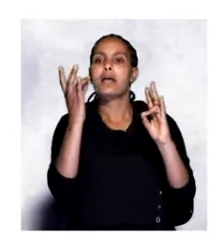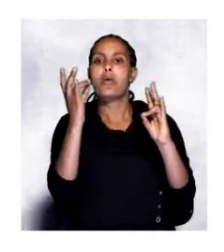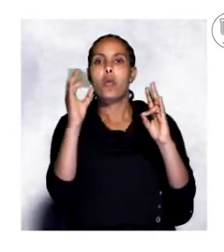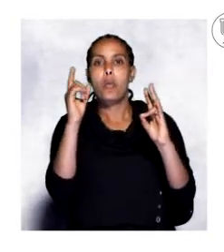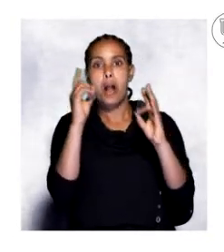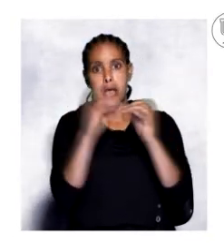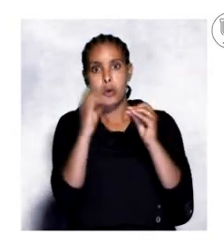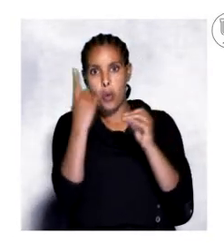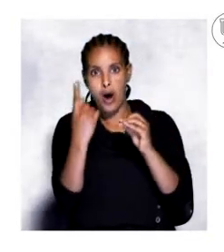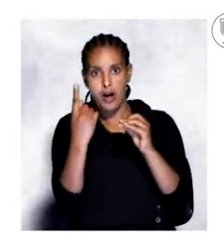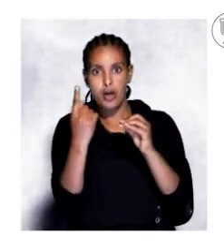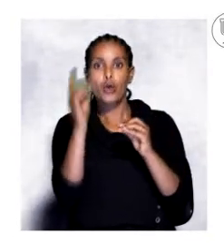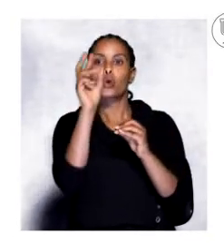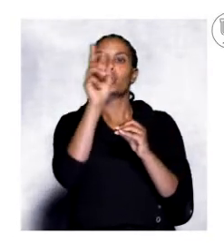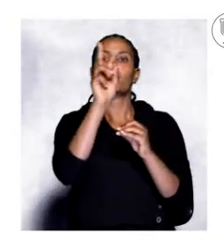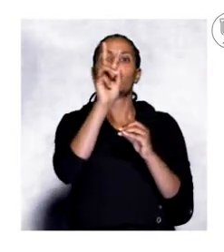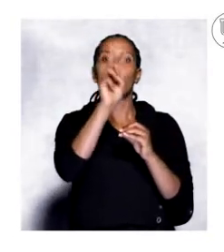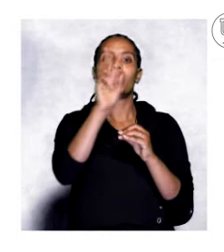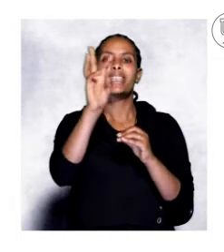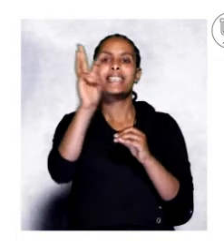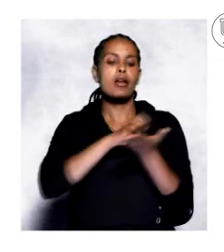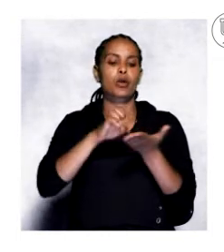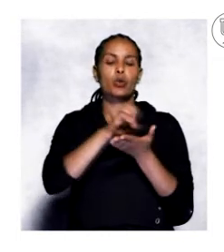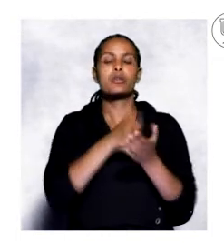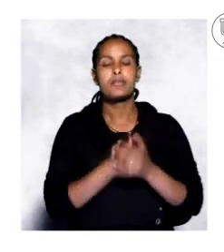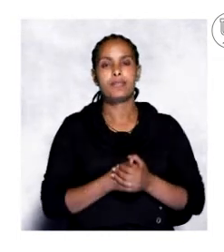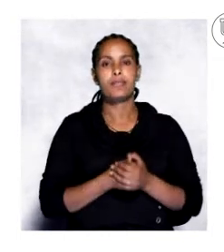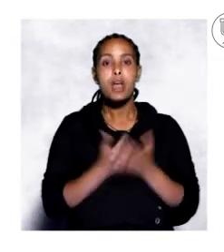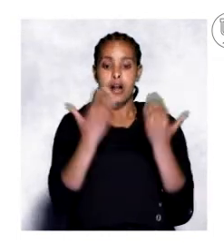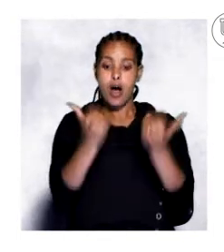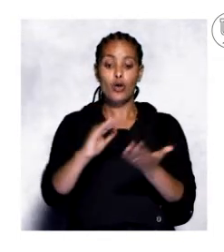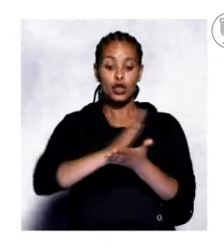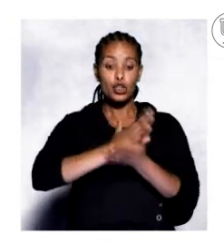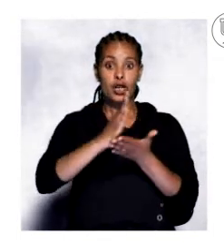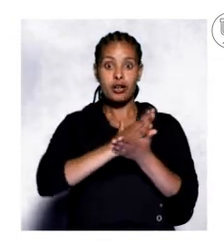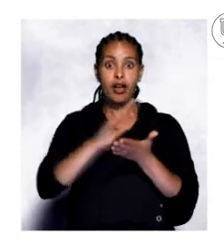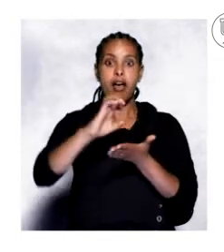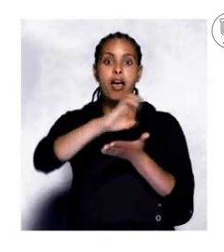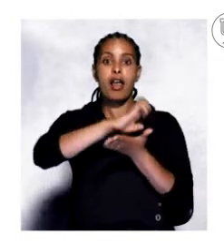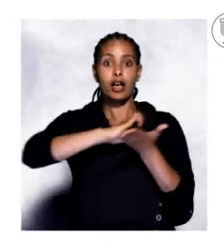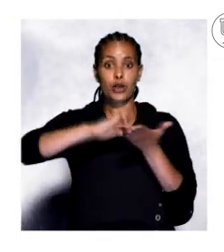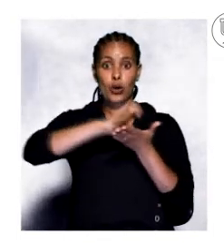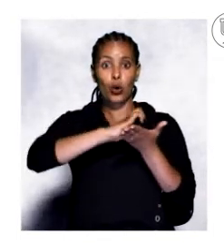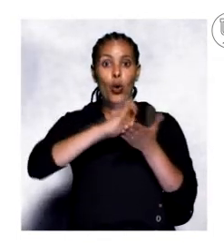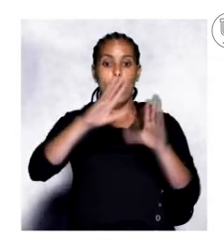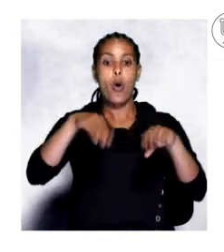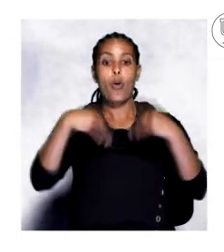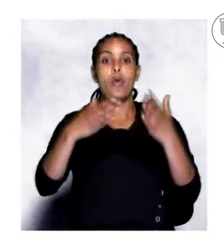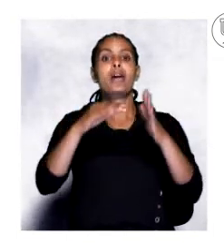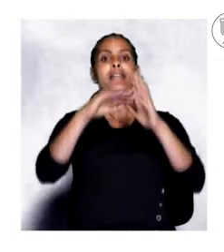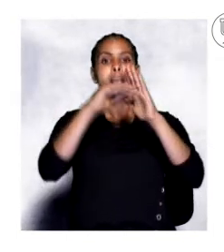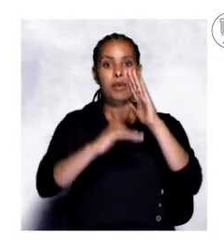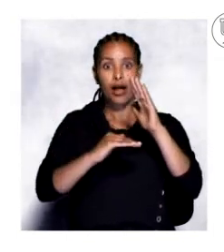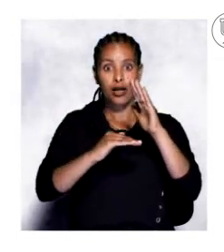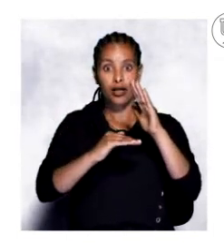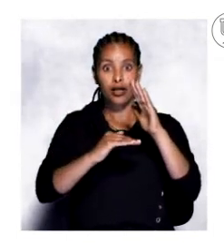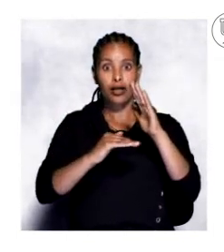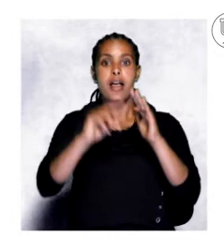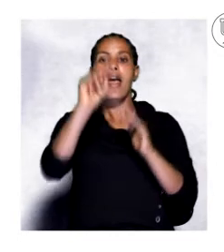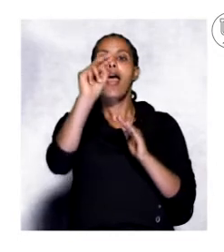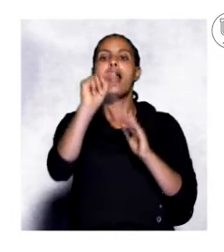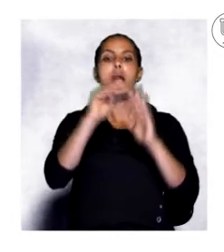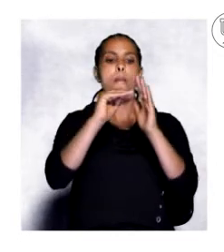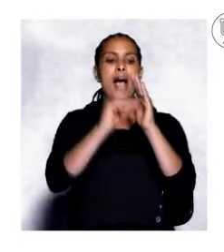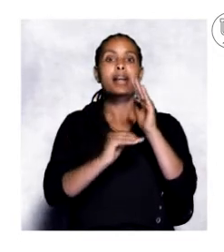1, 26 electrons. Now shared electron is obtained by subtracting V from N. N